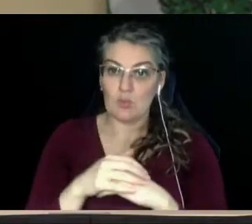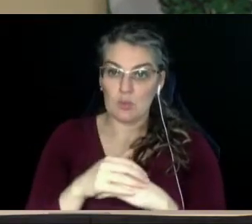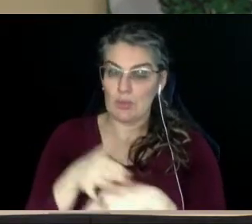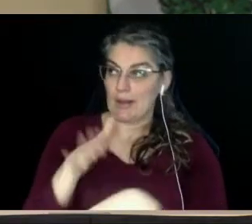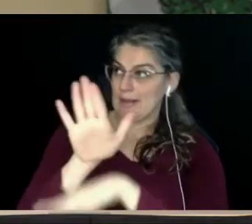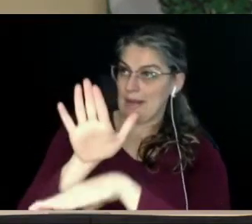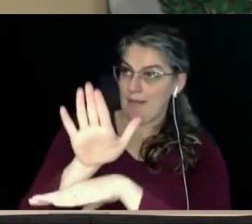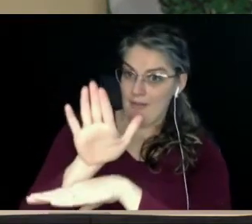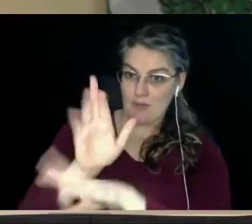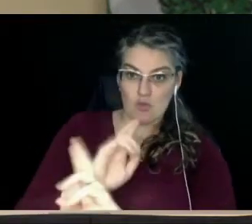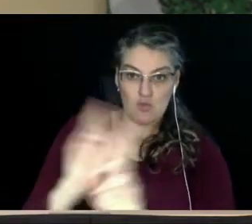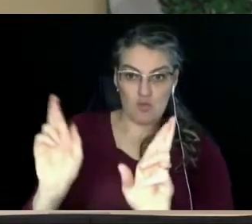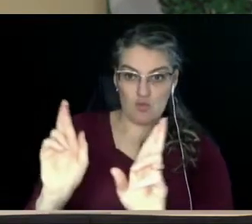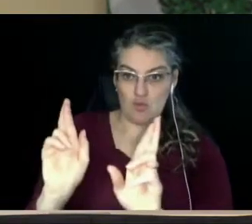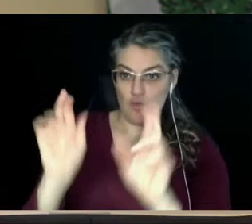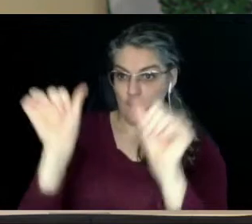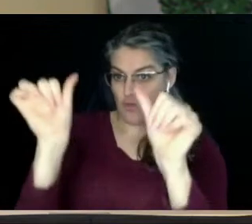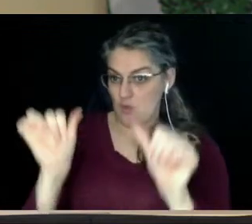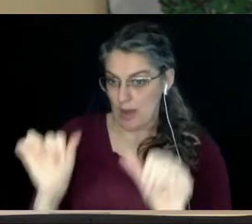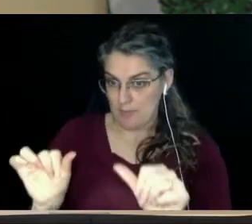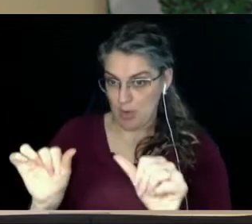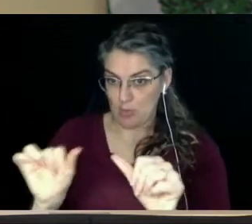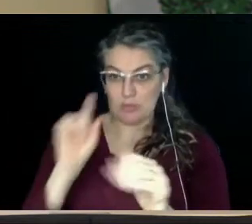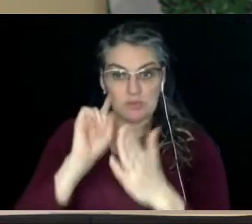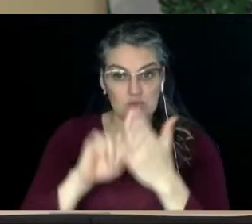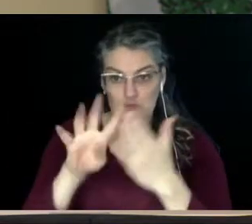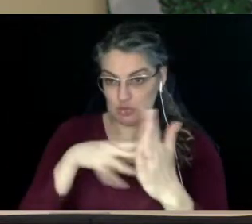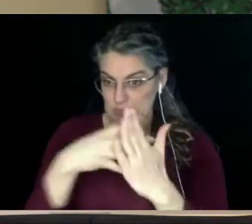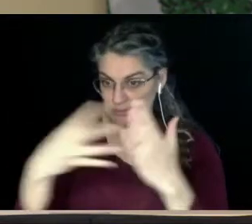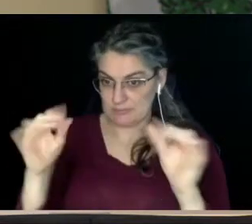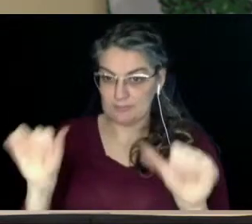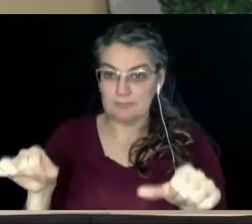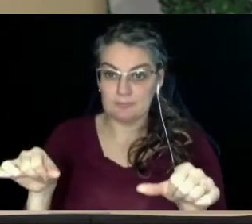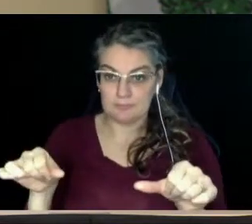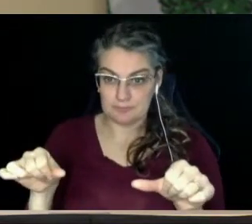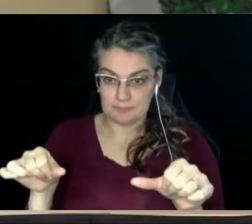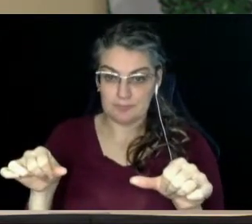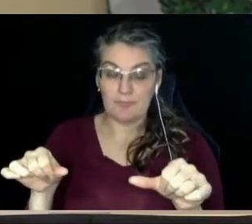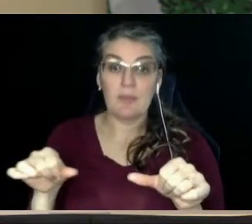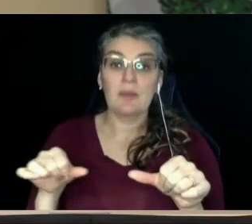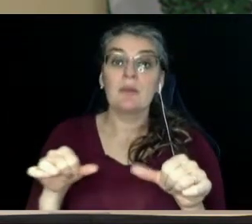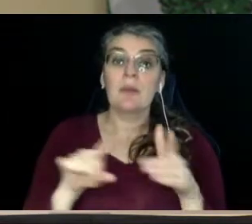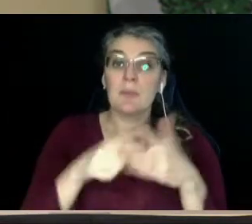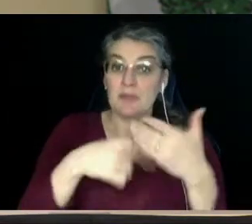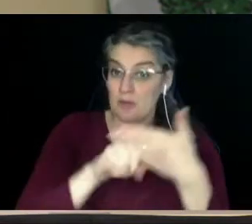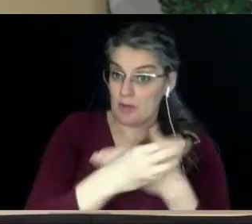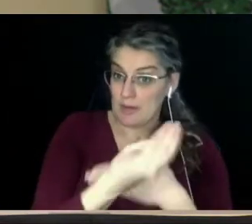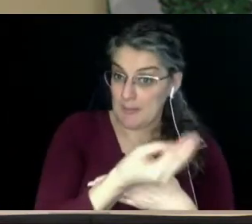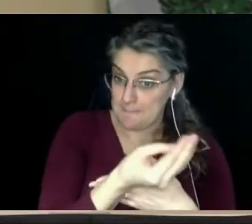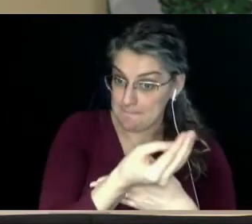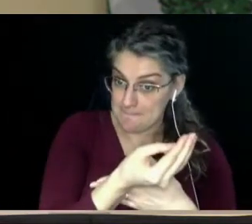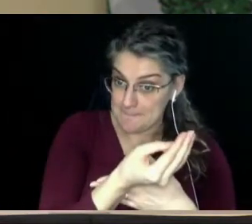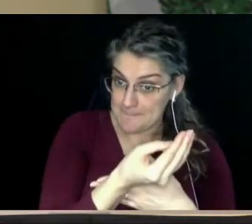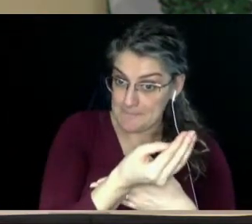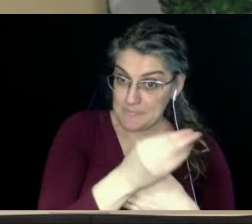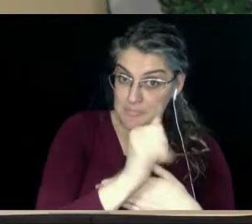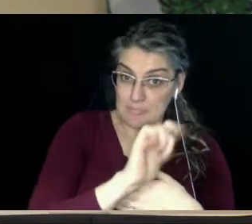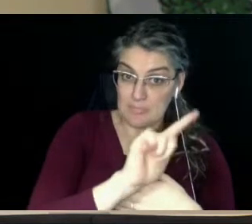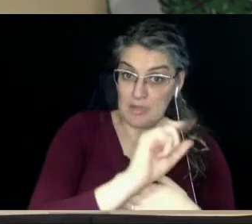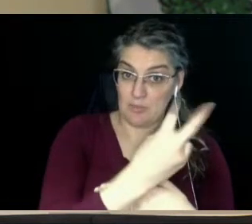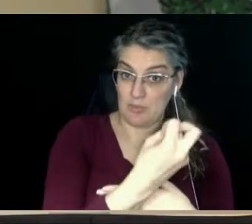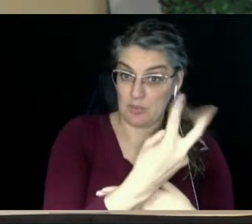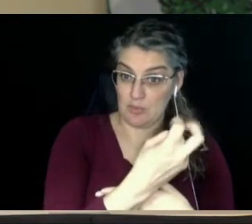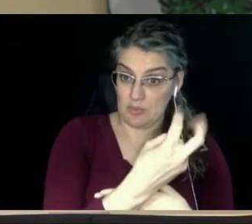afternoon. So people will be able to refer to that. But just as a reminder, beginning Monday, April 12th, it will start